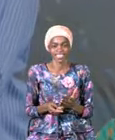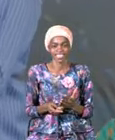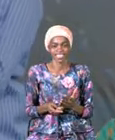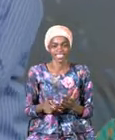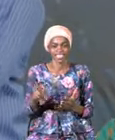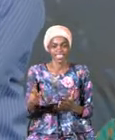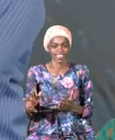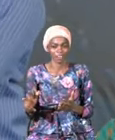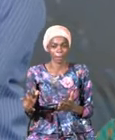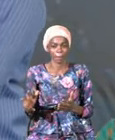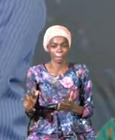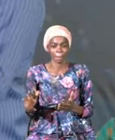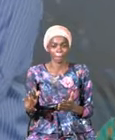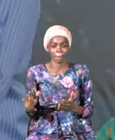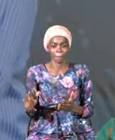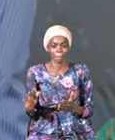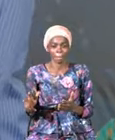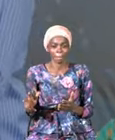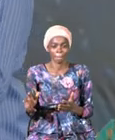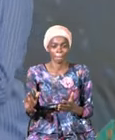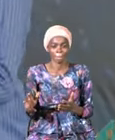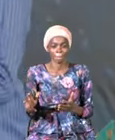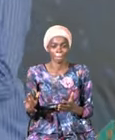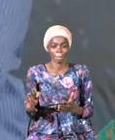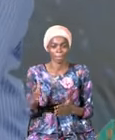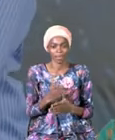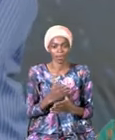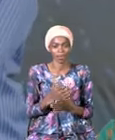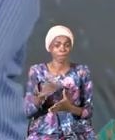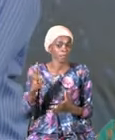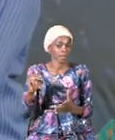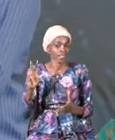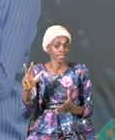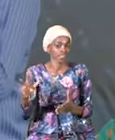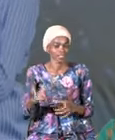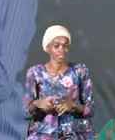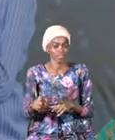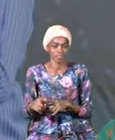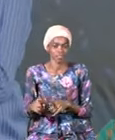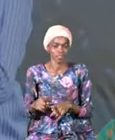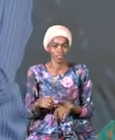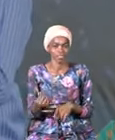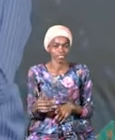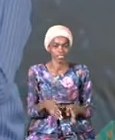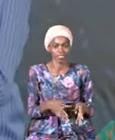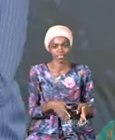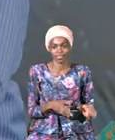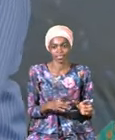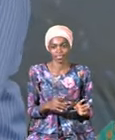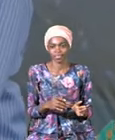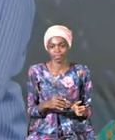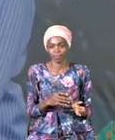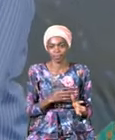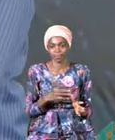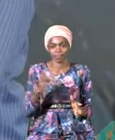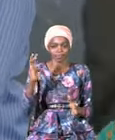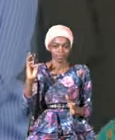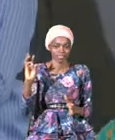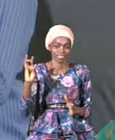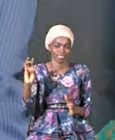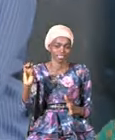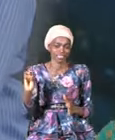It will be interrupted by three goodwill messages, and they will be in 60 seconds each, just to say hello to